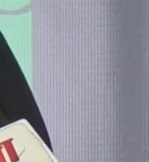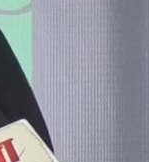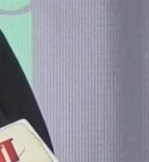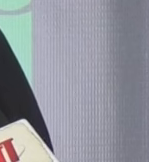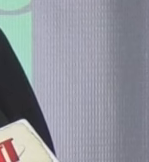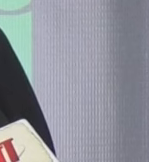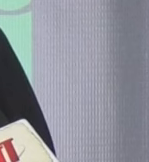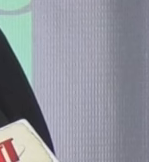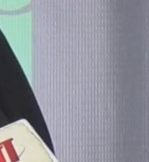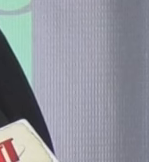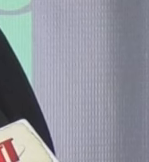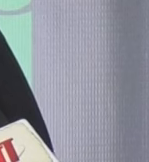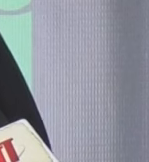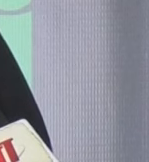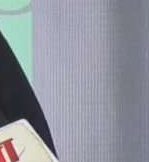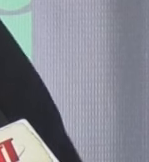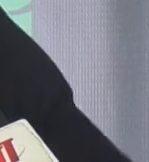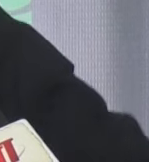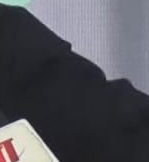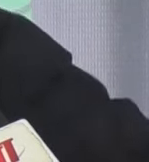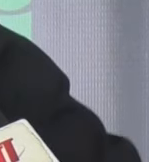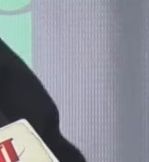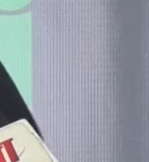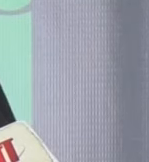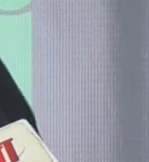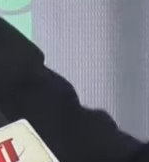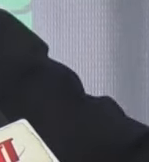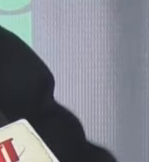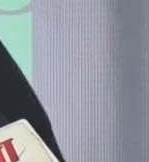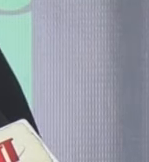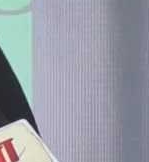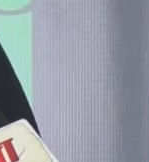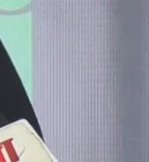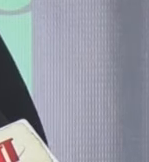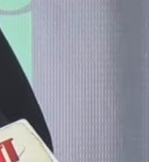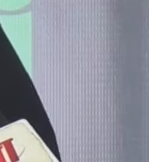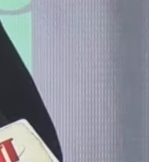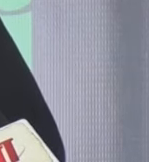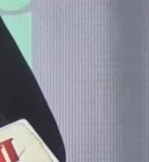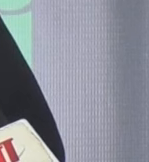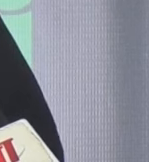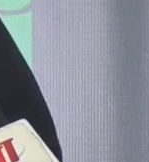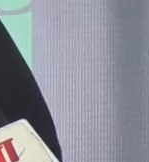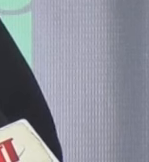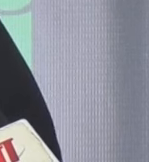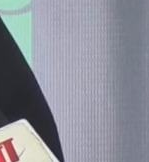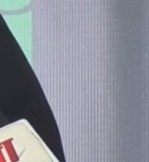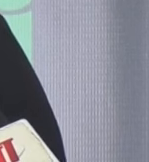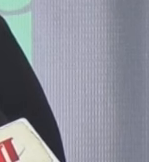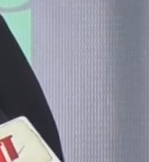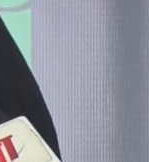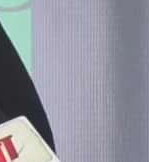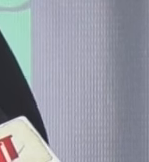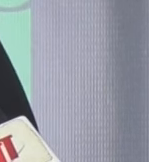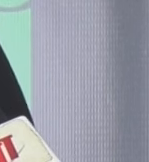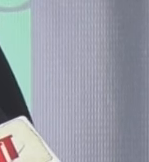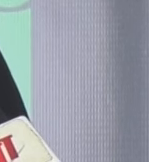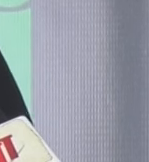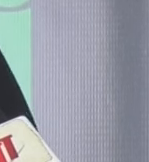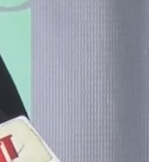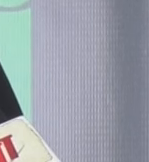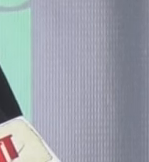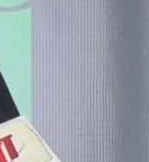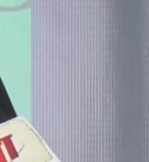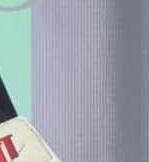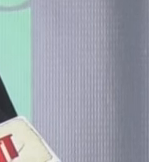them skillfully to say others have signed on. Thank you. And he inflated the figure to $1 billion in